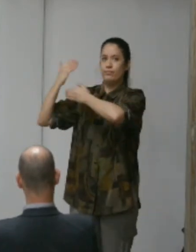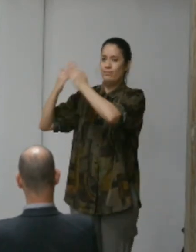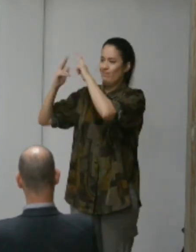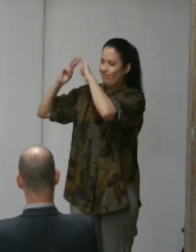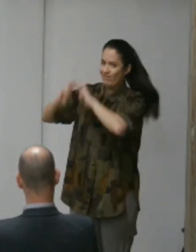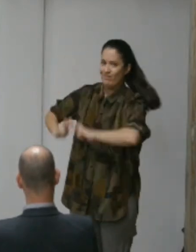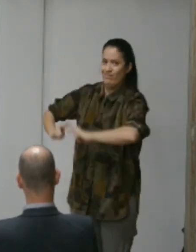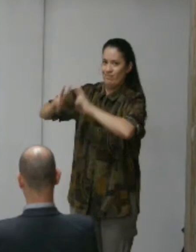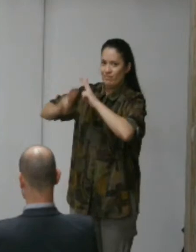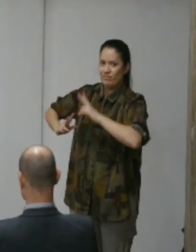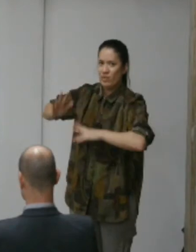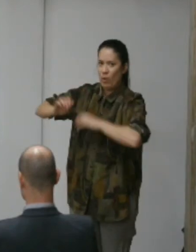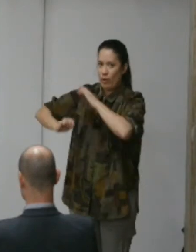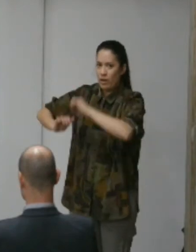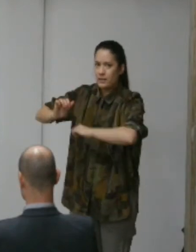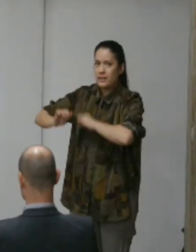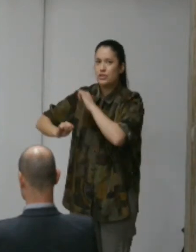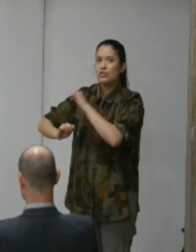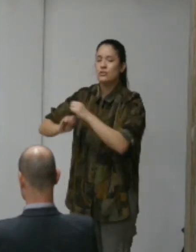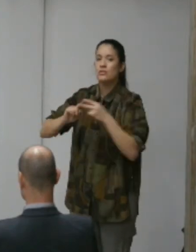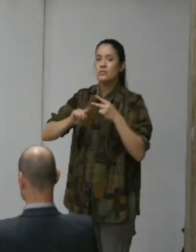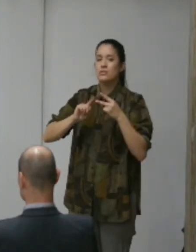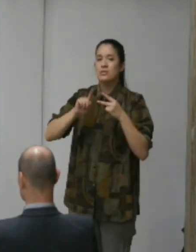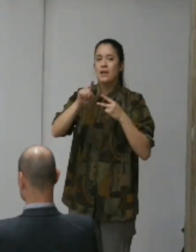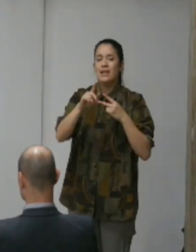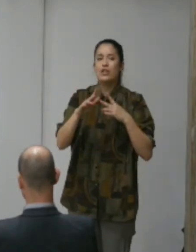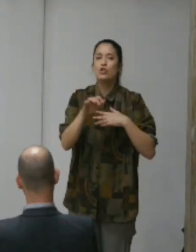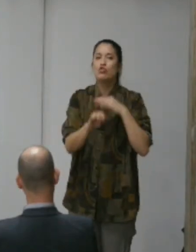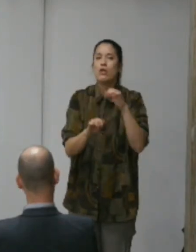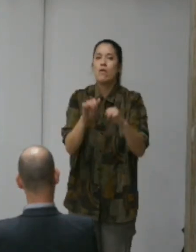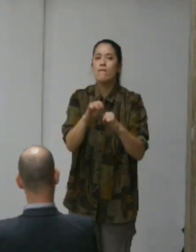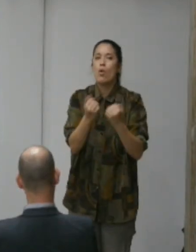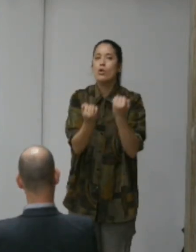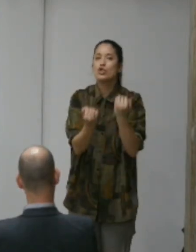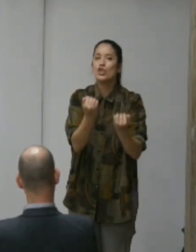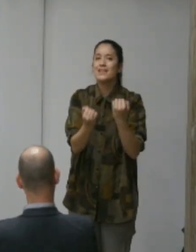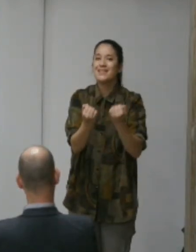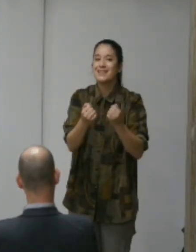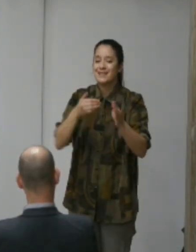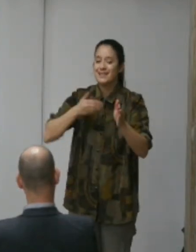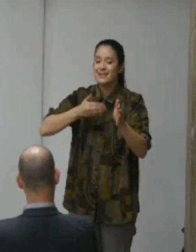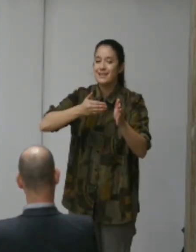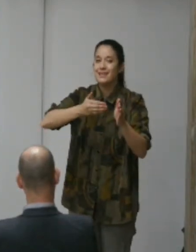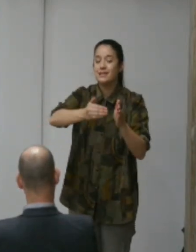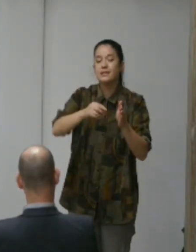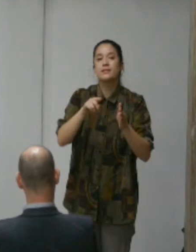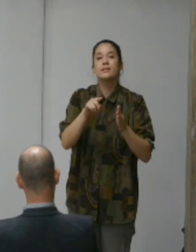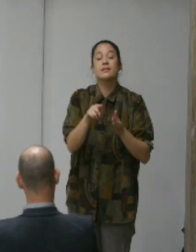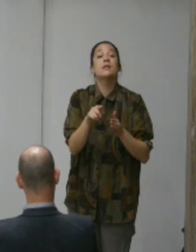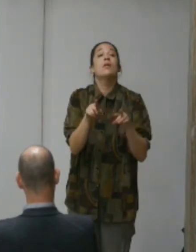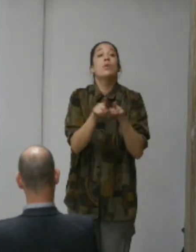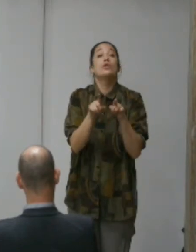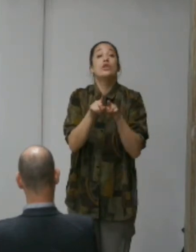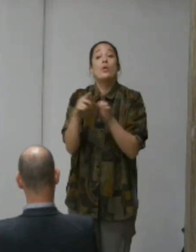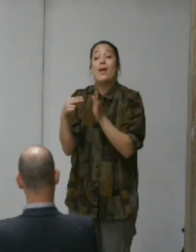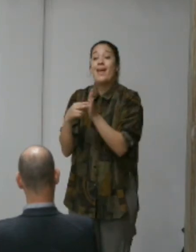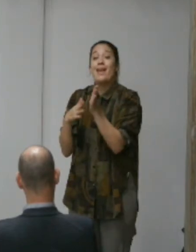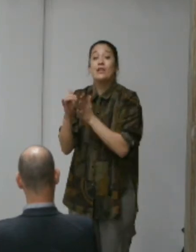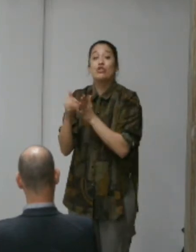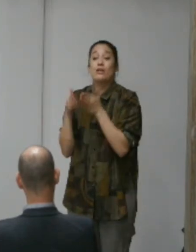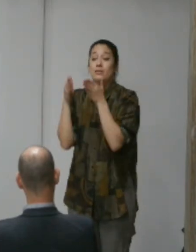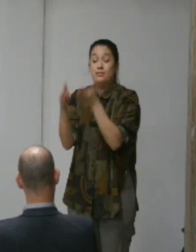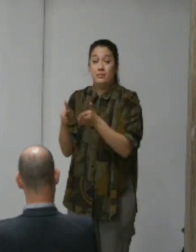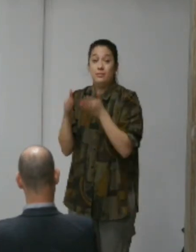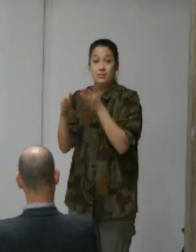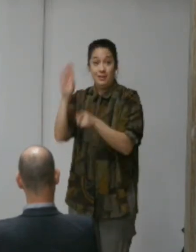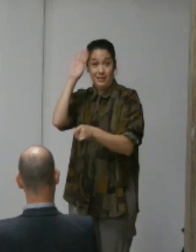for disability justice. She currently works part-time in the NHS as a psychologist and also works